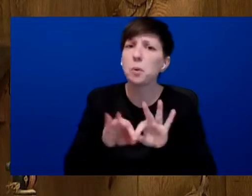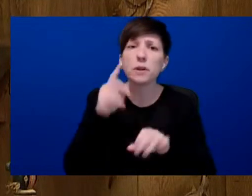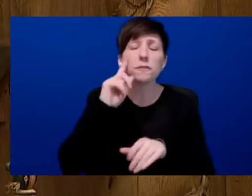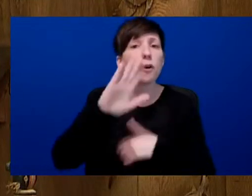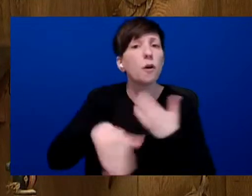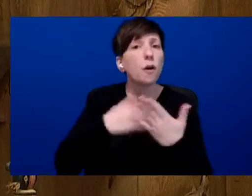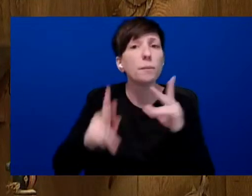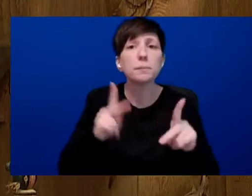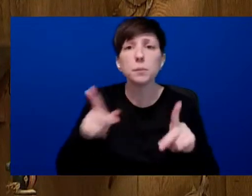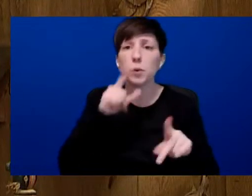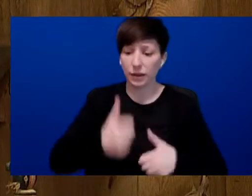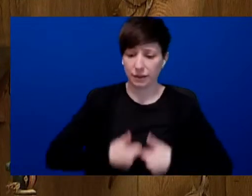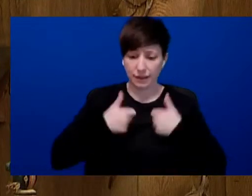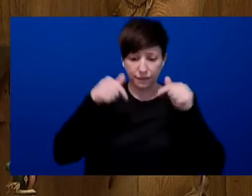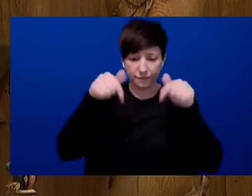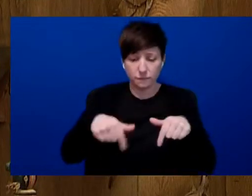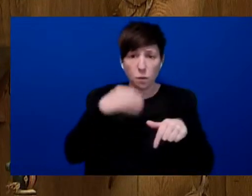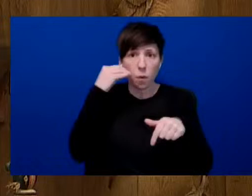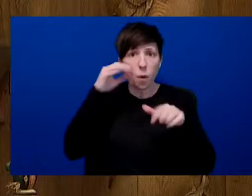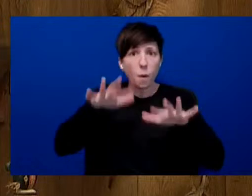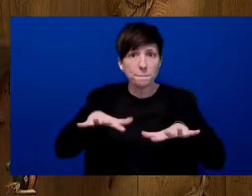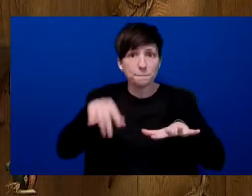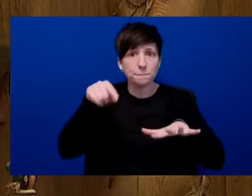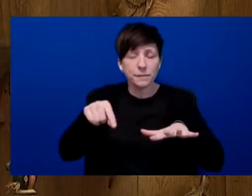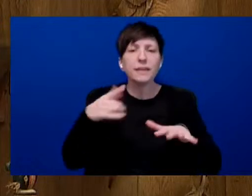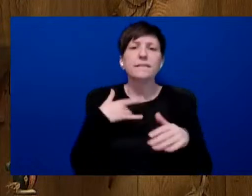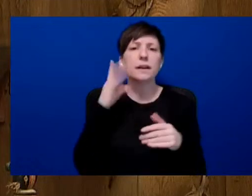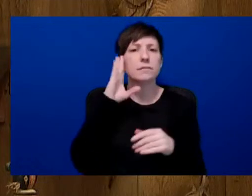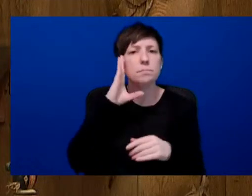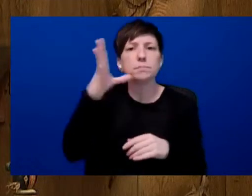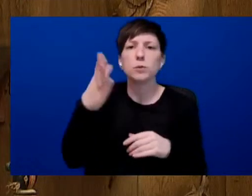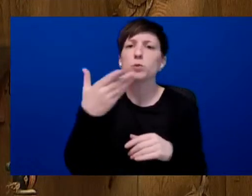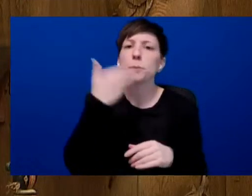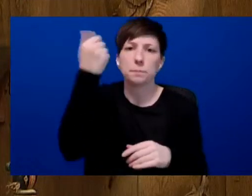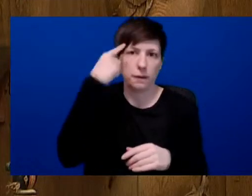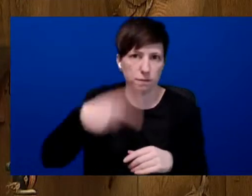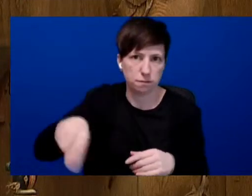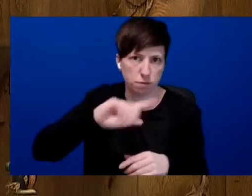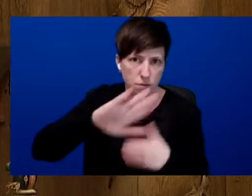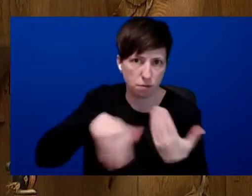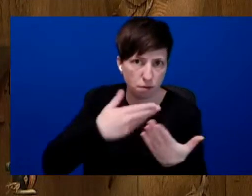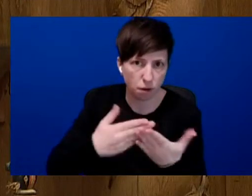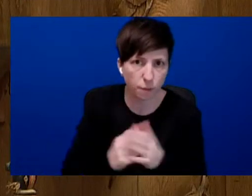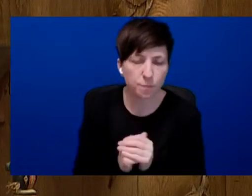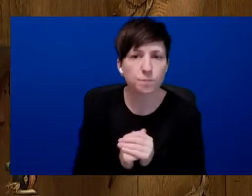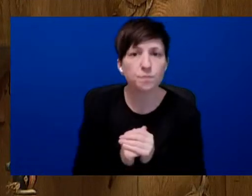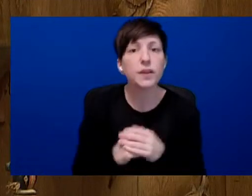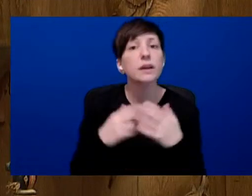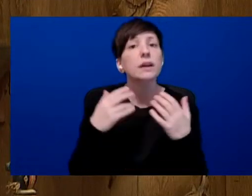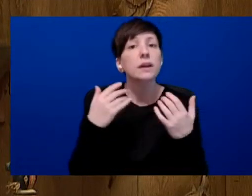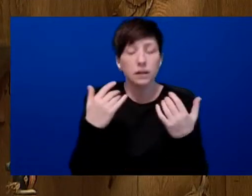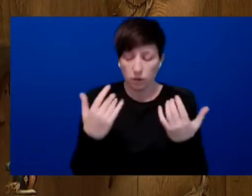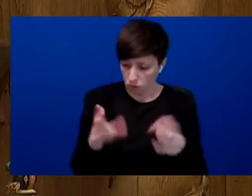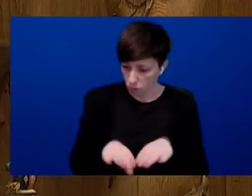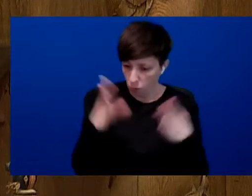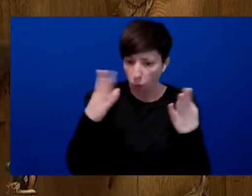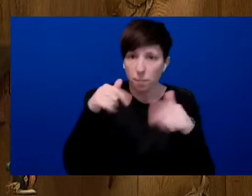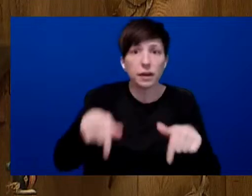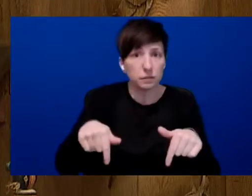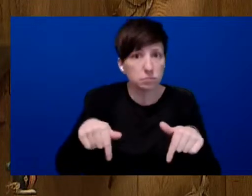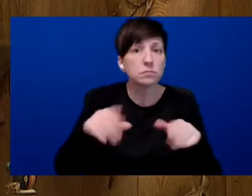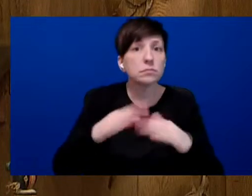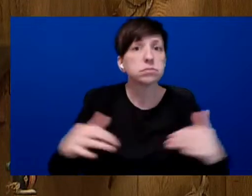home. As has become recent tradition, we begin by remembering some of those we have lost in the past